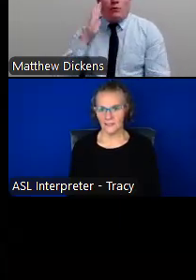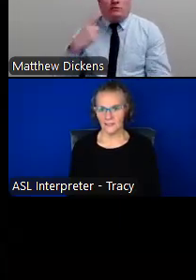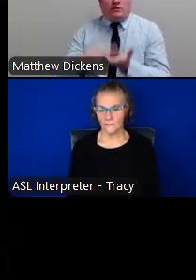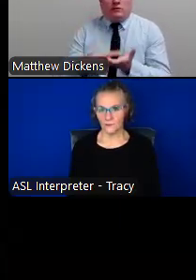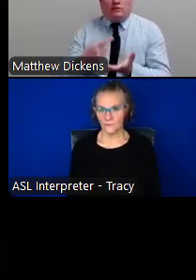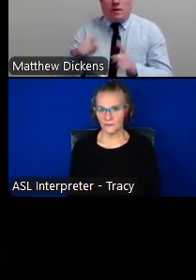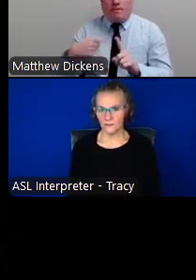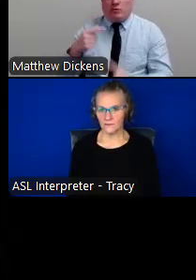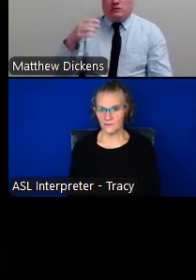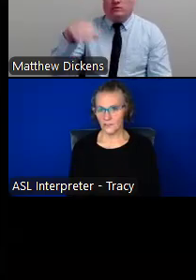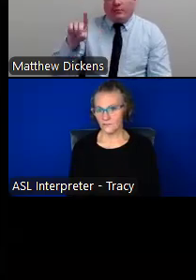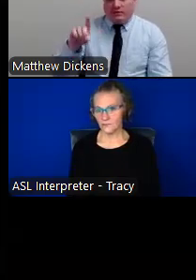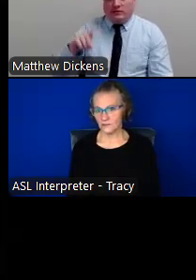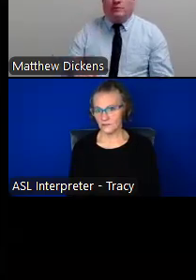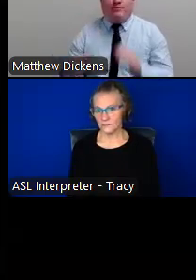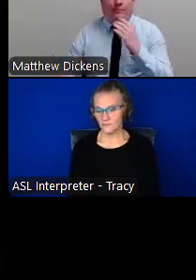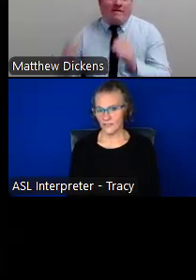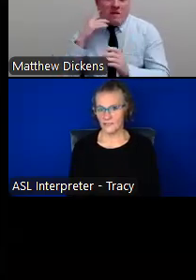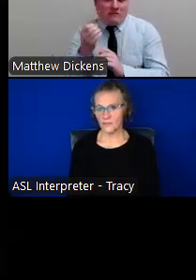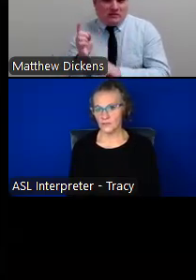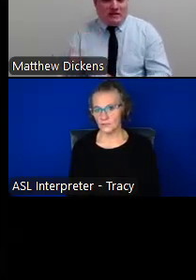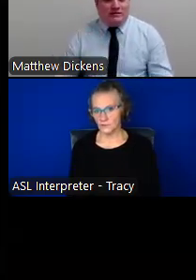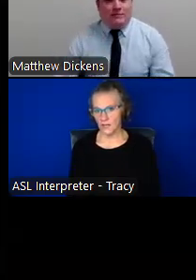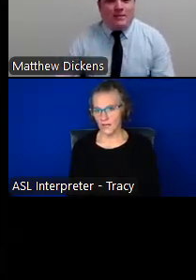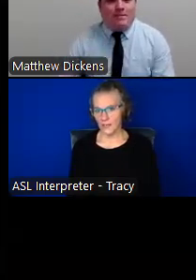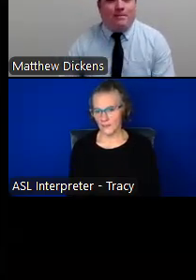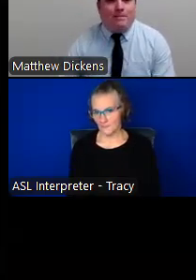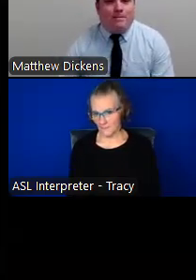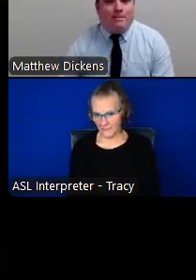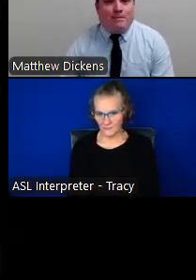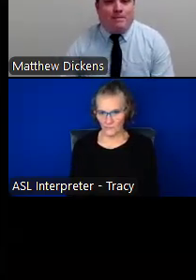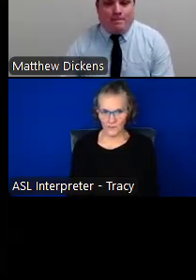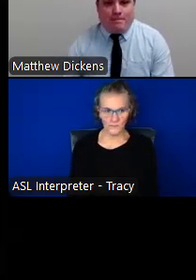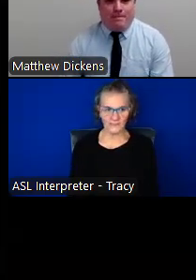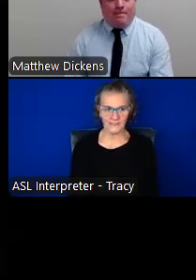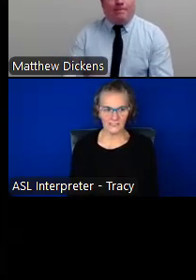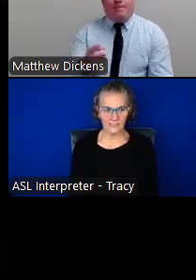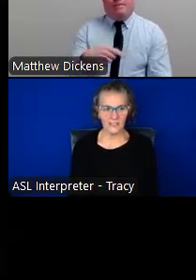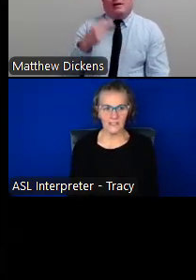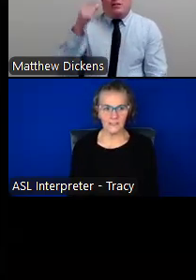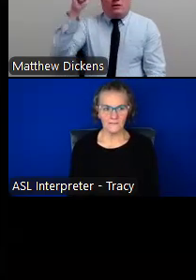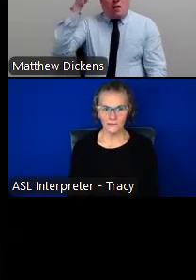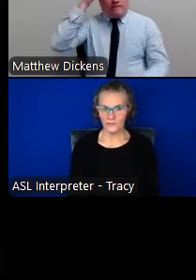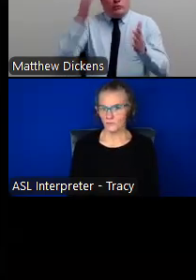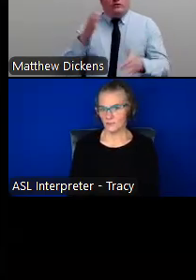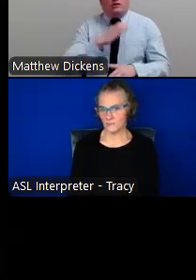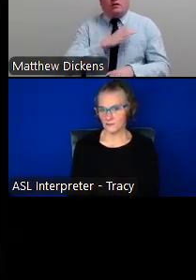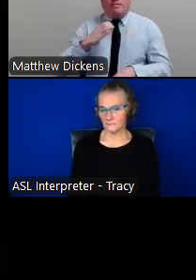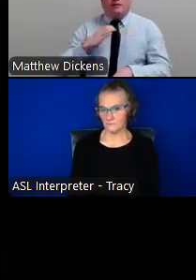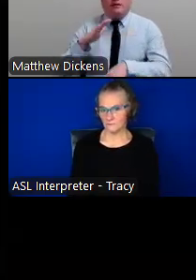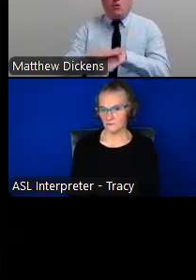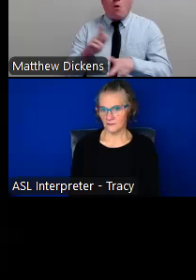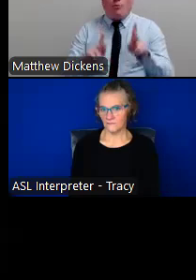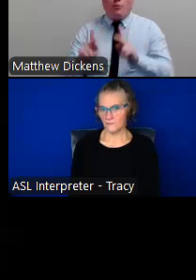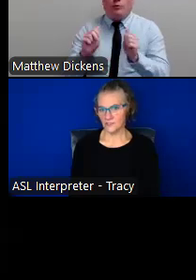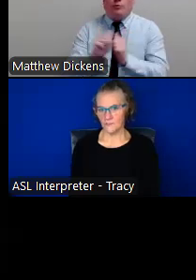And I will be turning over the reins to Amanda for her presentation. First, I want to talk about